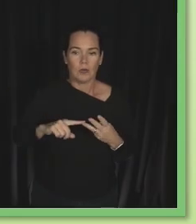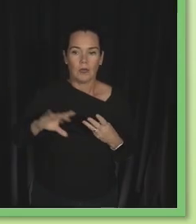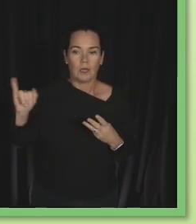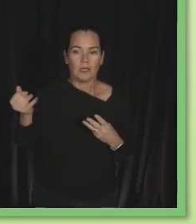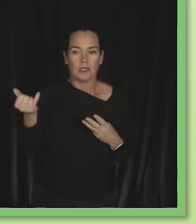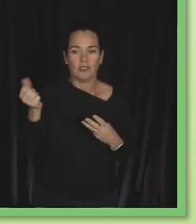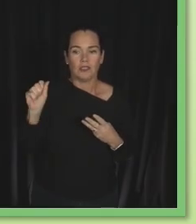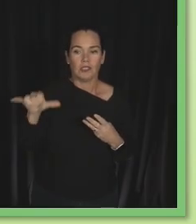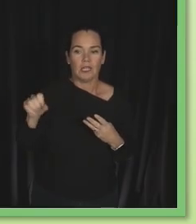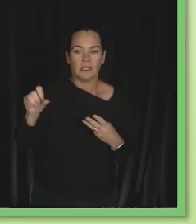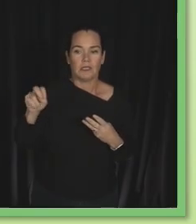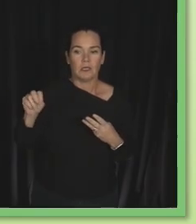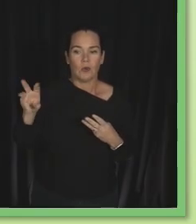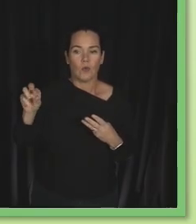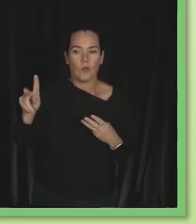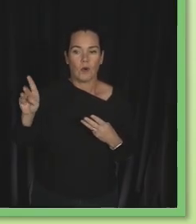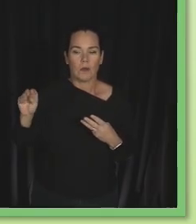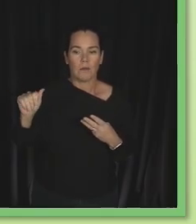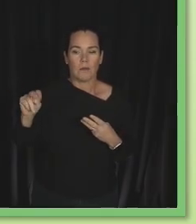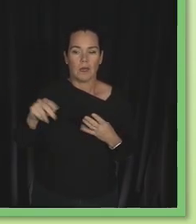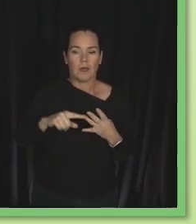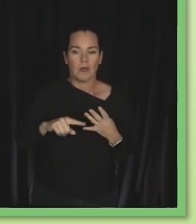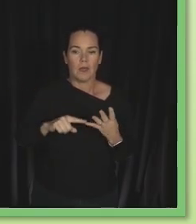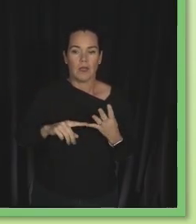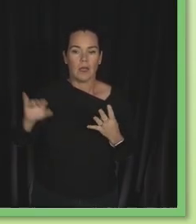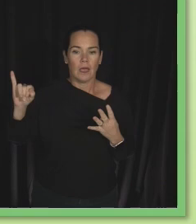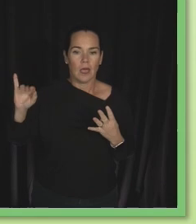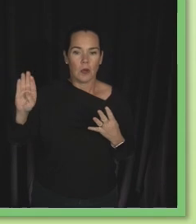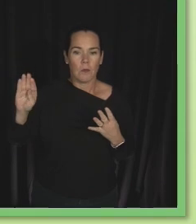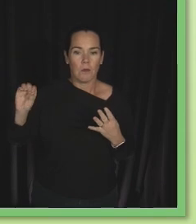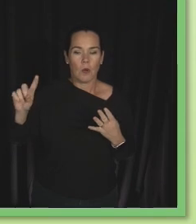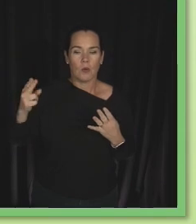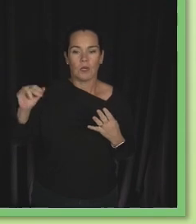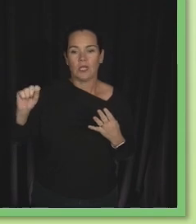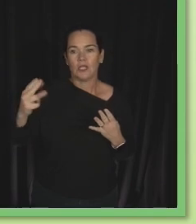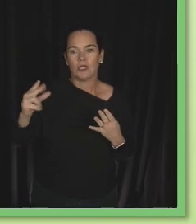Workman, and Bodhish Thomas.